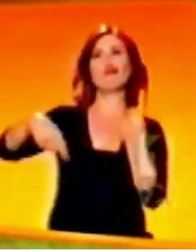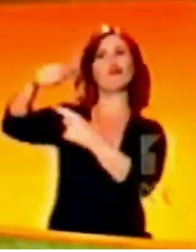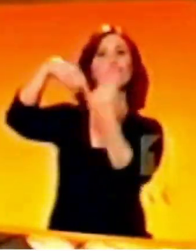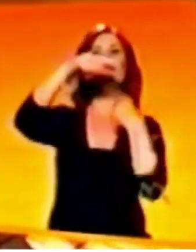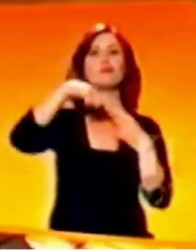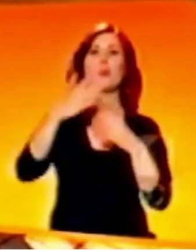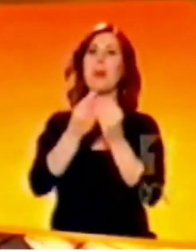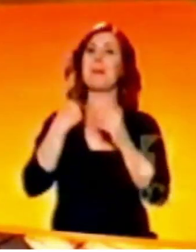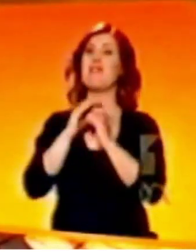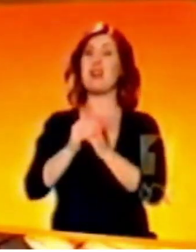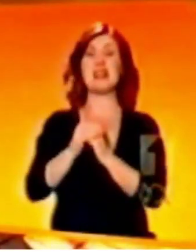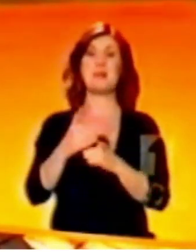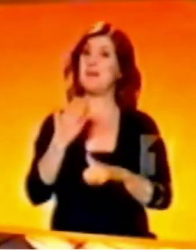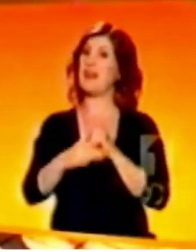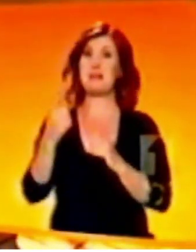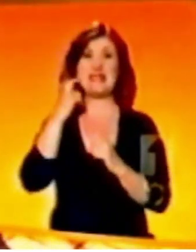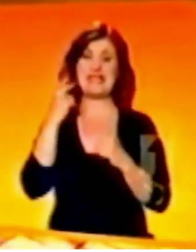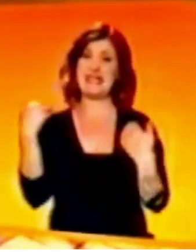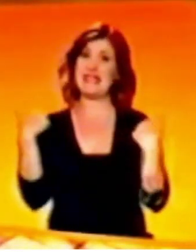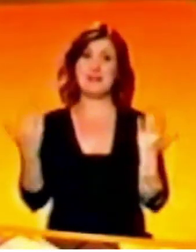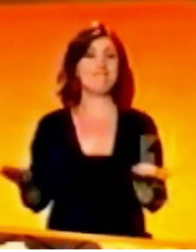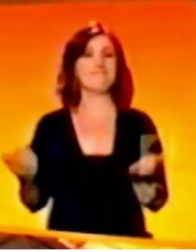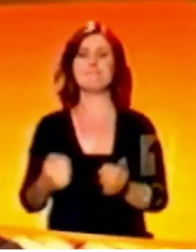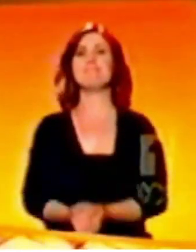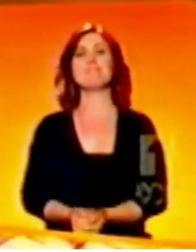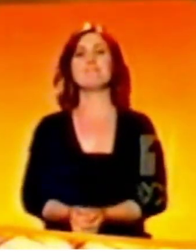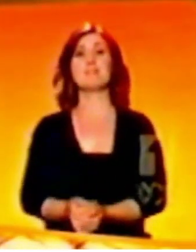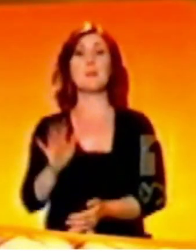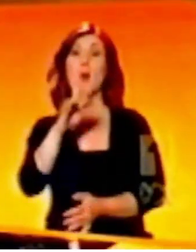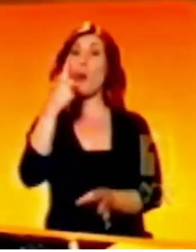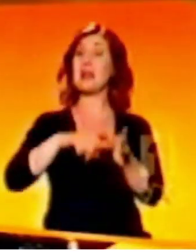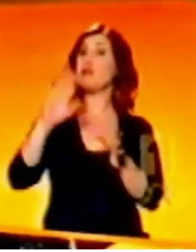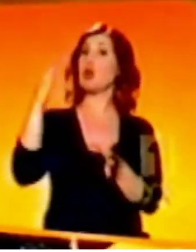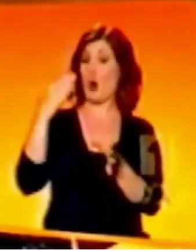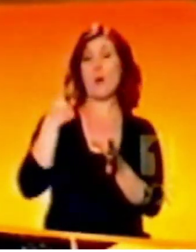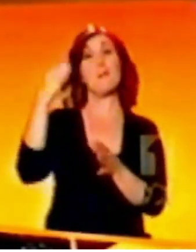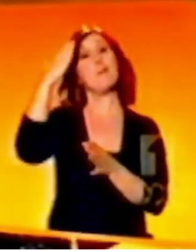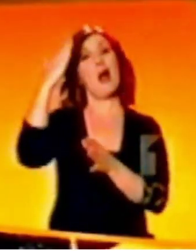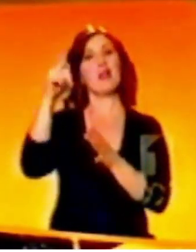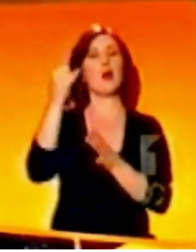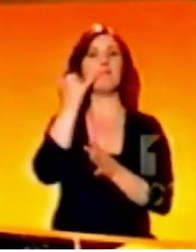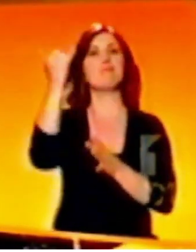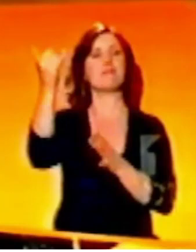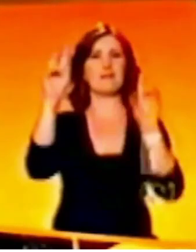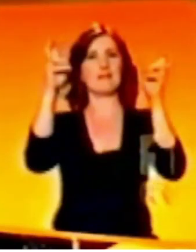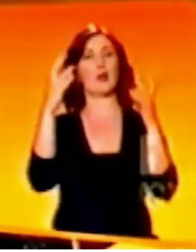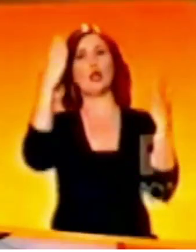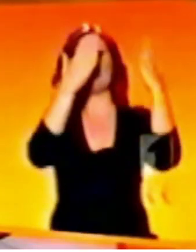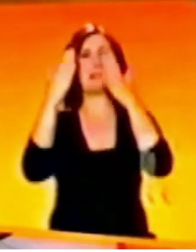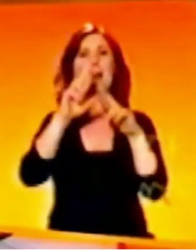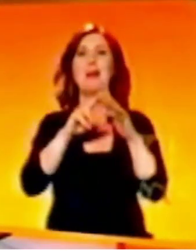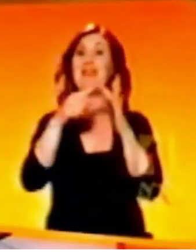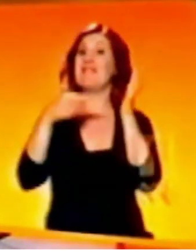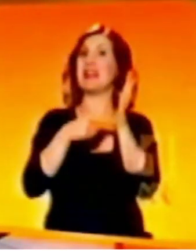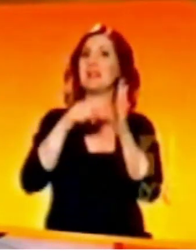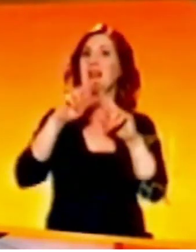friends, but it was never going to be easy. About a year ago, my mum, Marika, called the Dream Fit Foundation